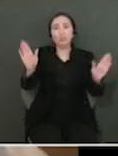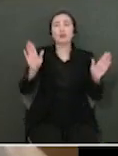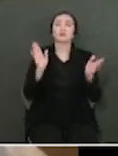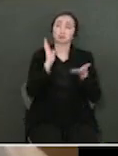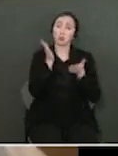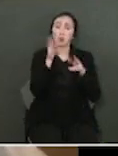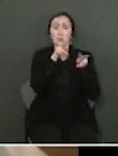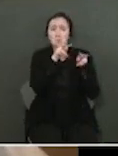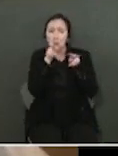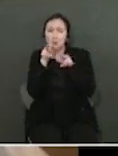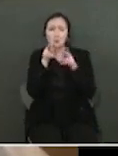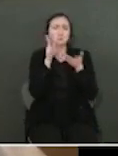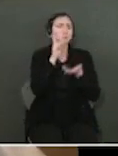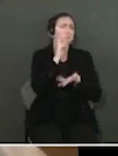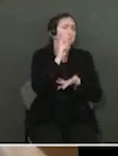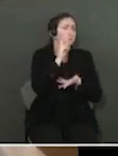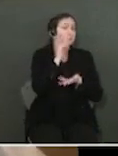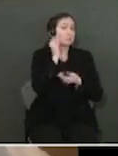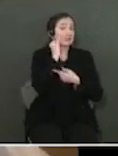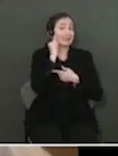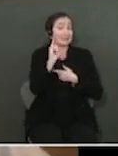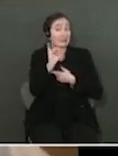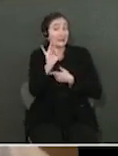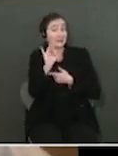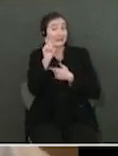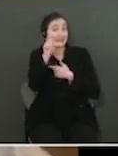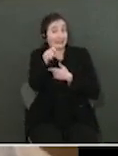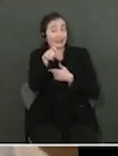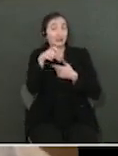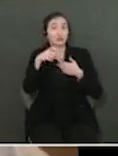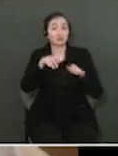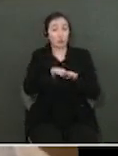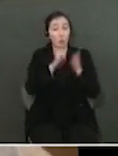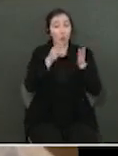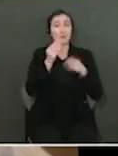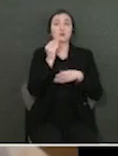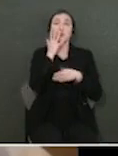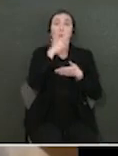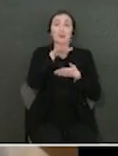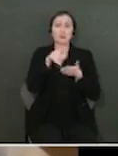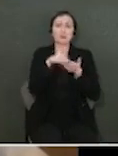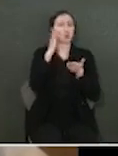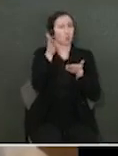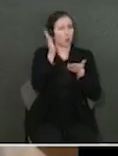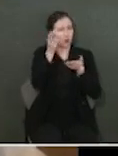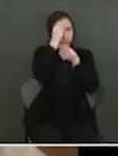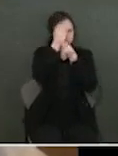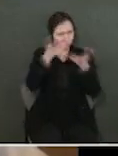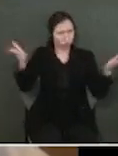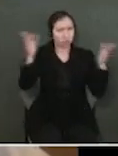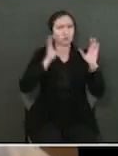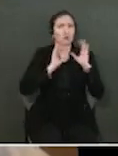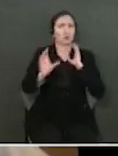to open warming centers, we'll share an update with you and all of our media partners and the